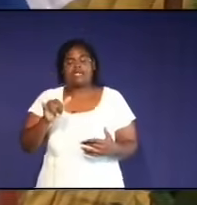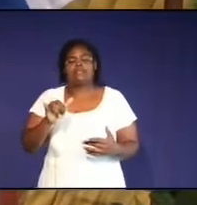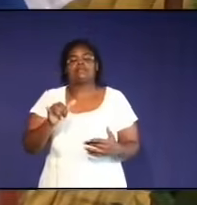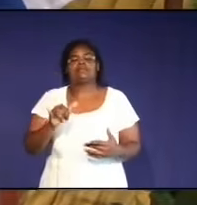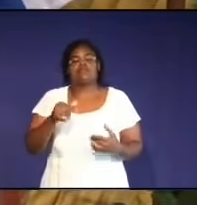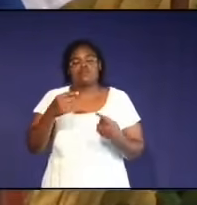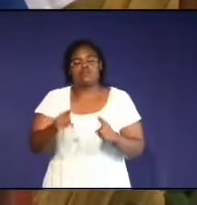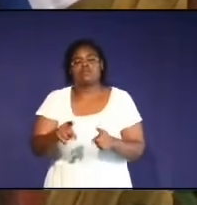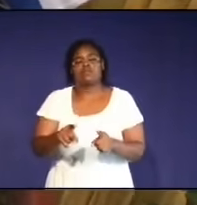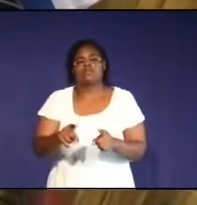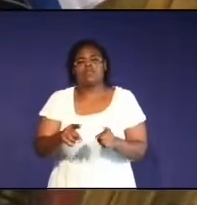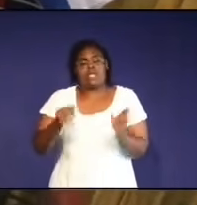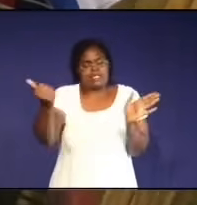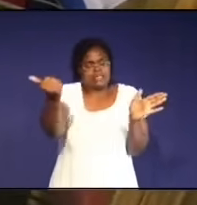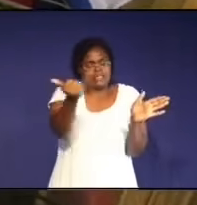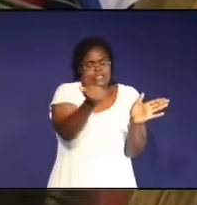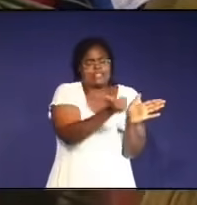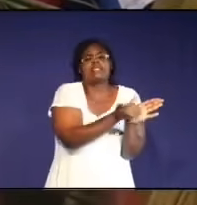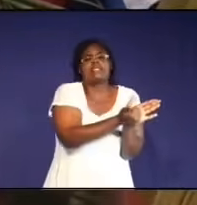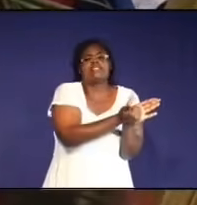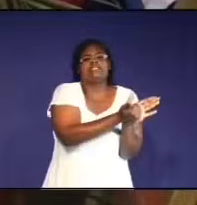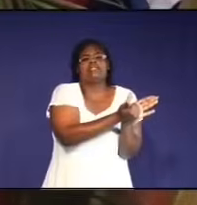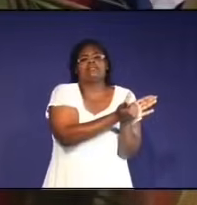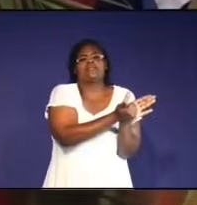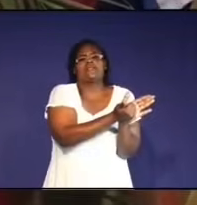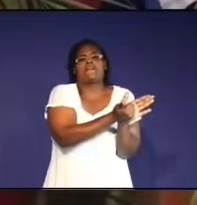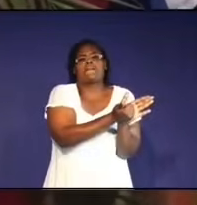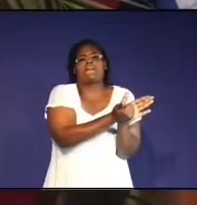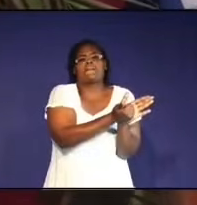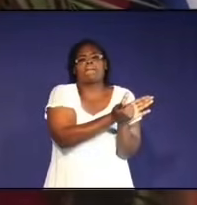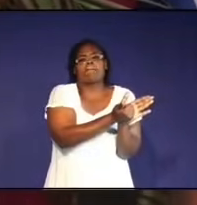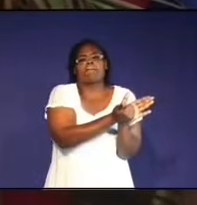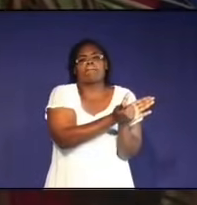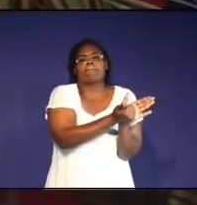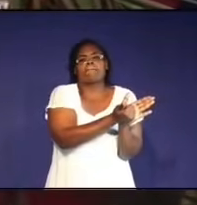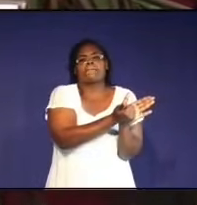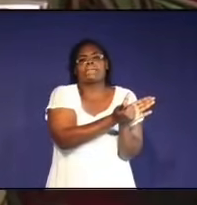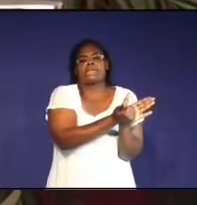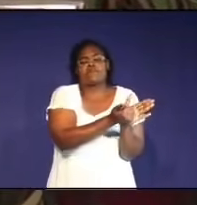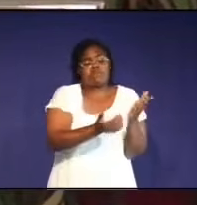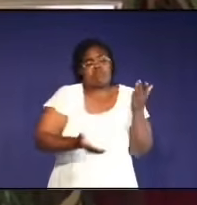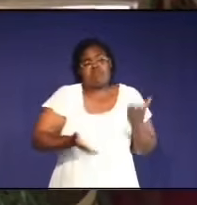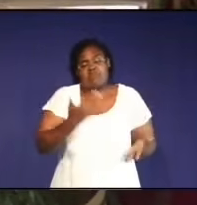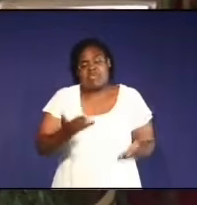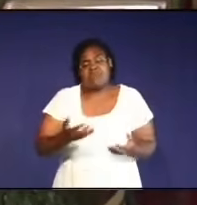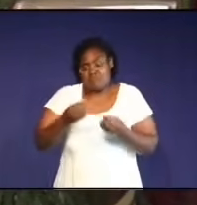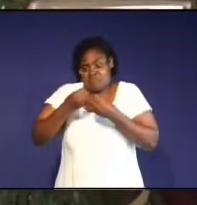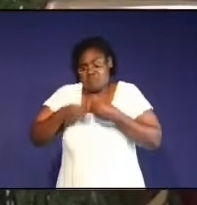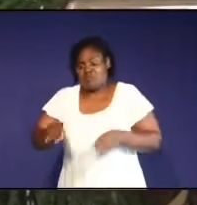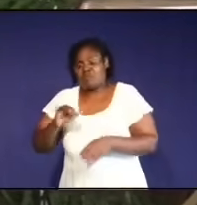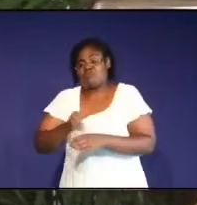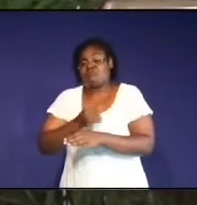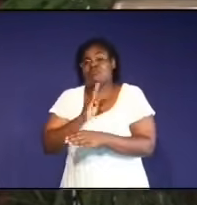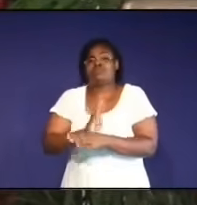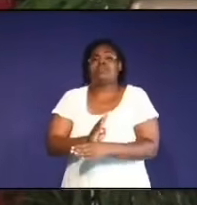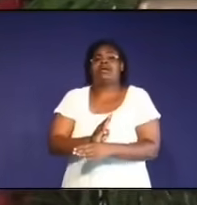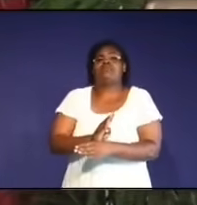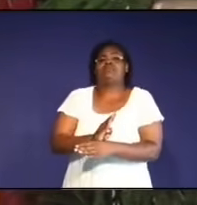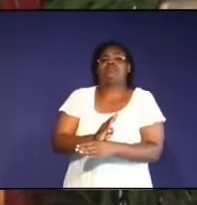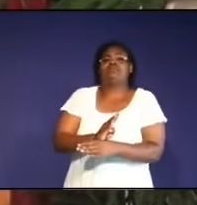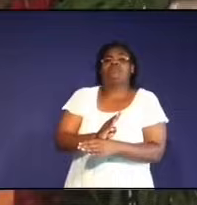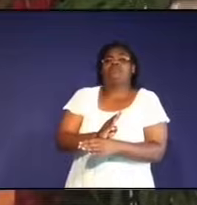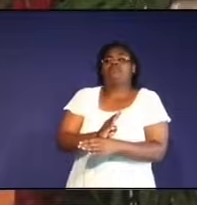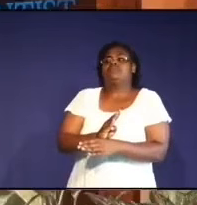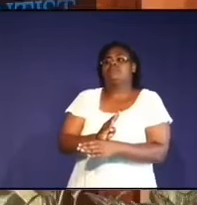I'm sealing the ones. They may have to lose their job, and a man's foes shall be